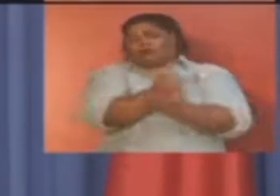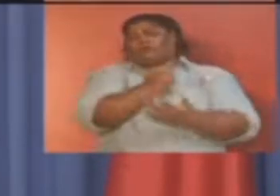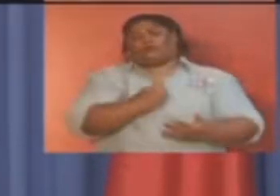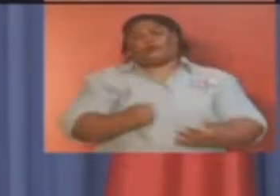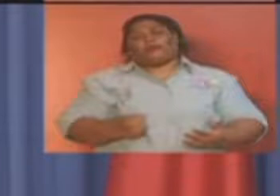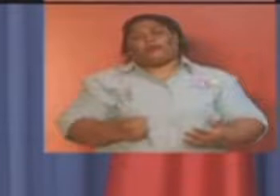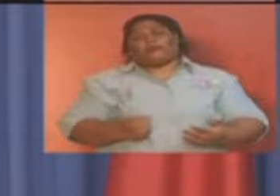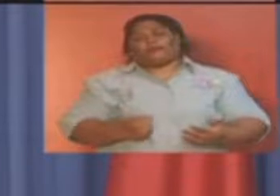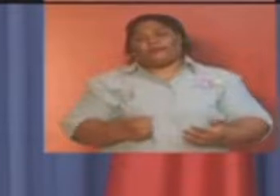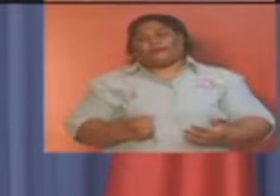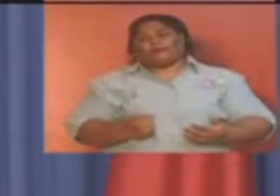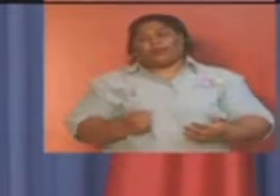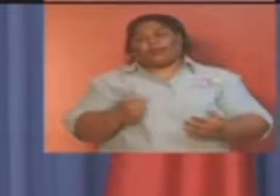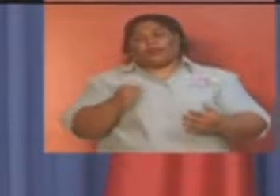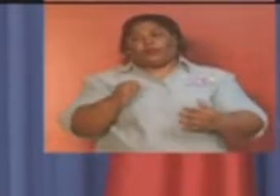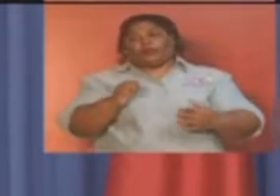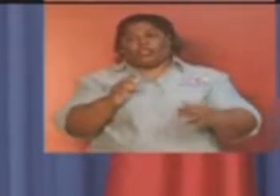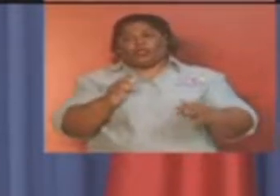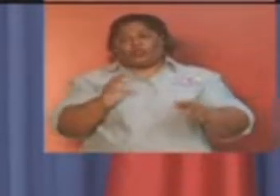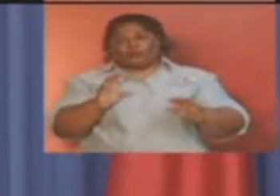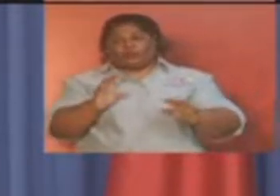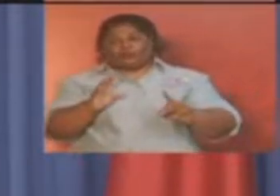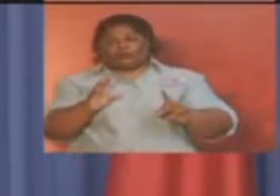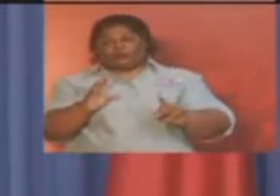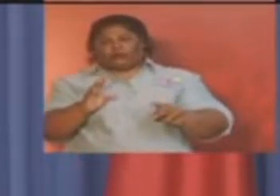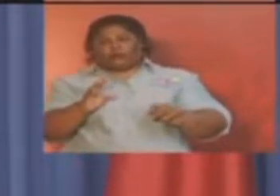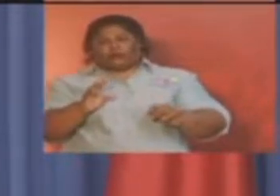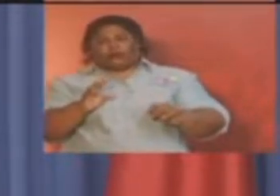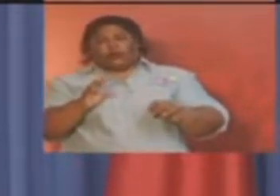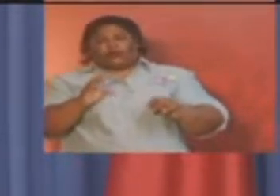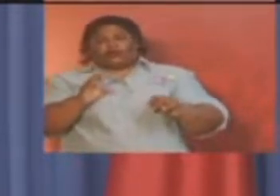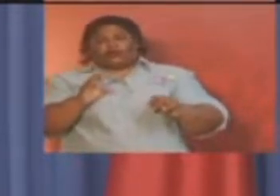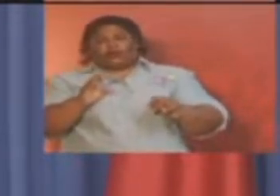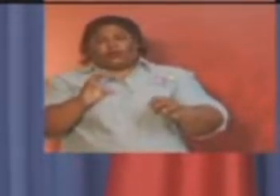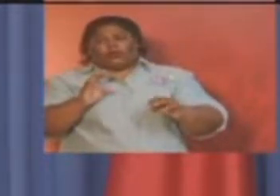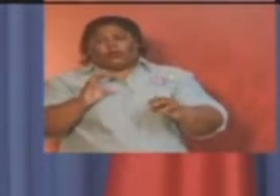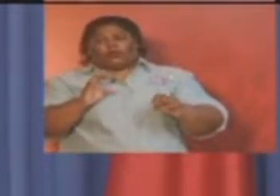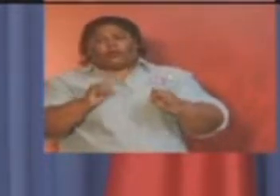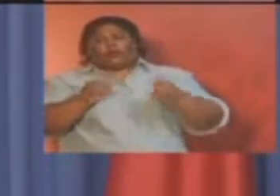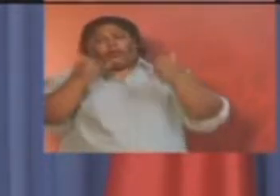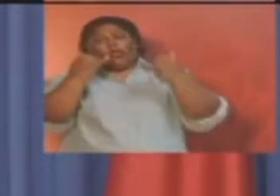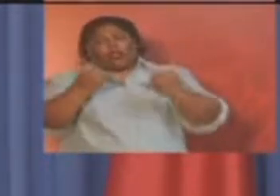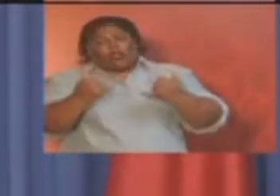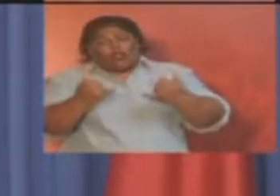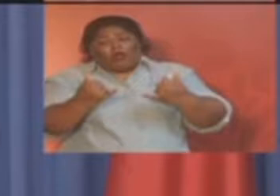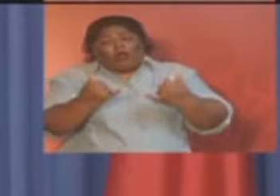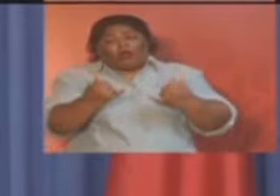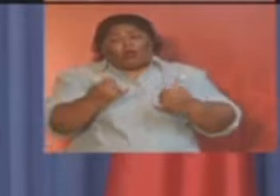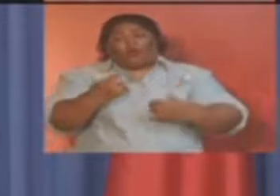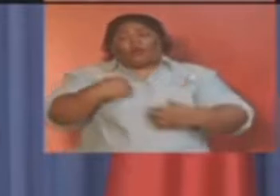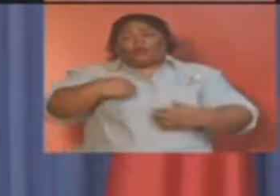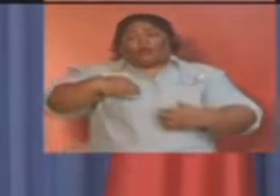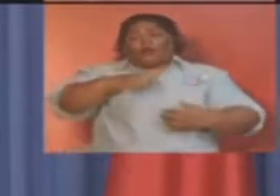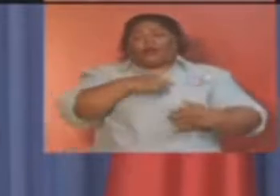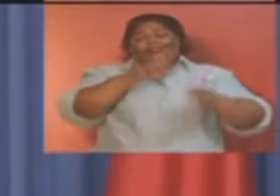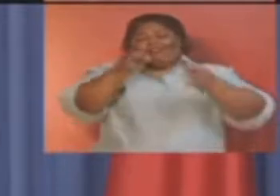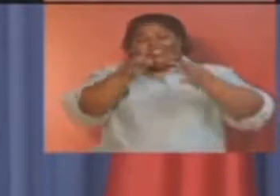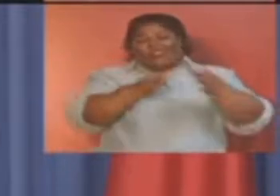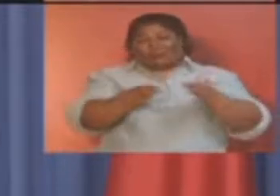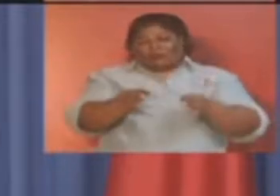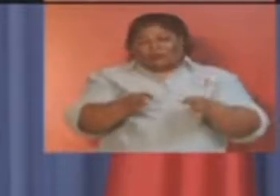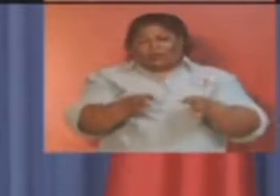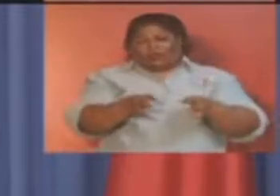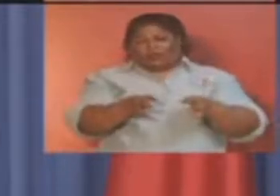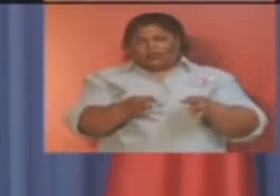through as quickly as I can here. We're currently settling these regulations, which will be published, and as the Prime Minister said, they kick